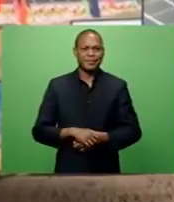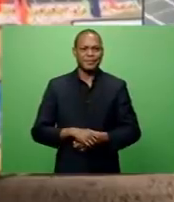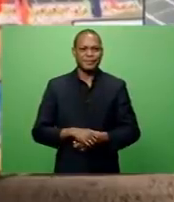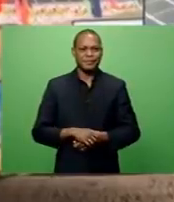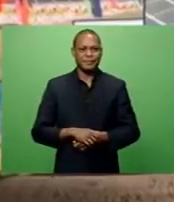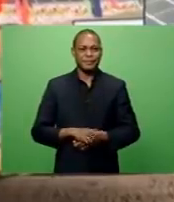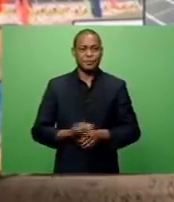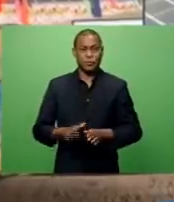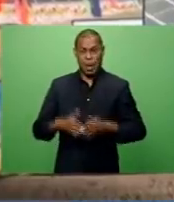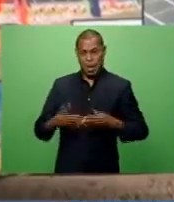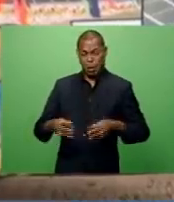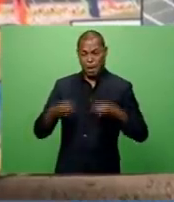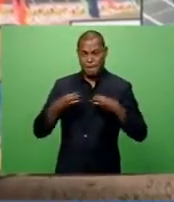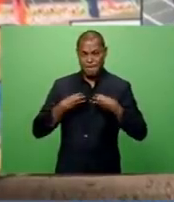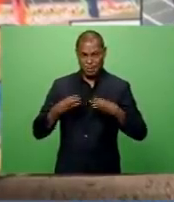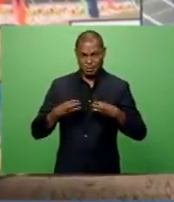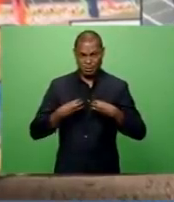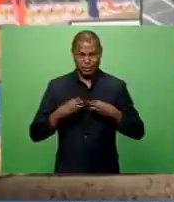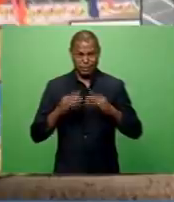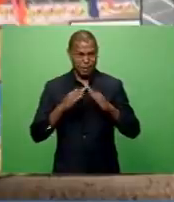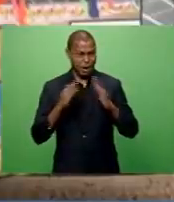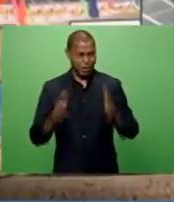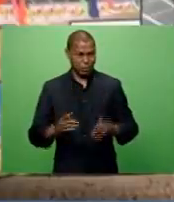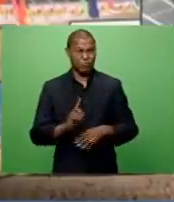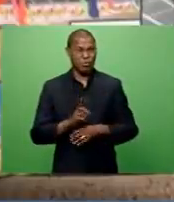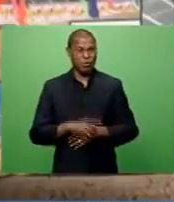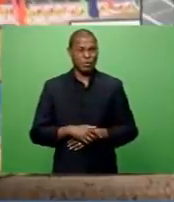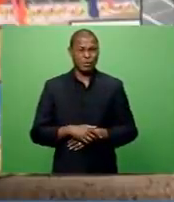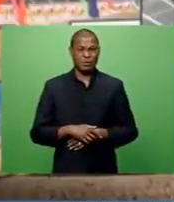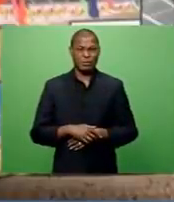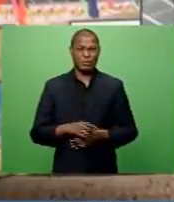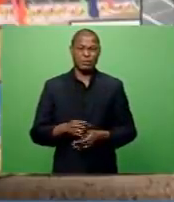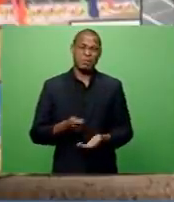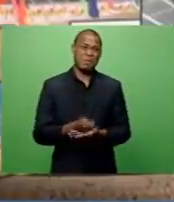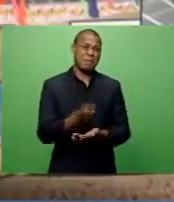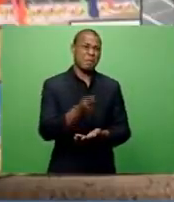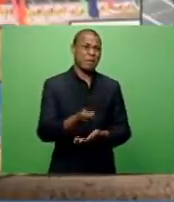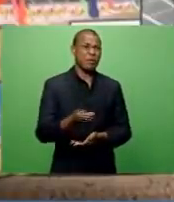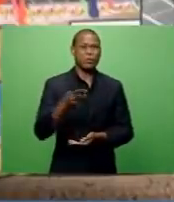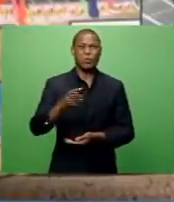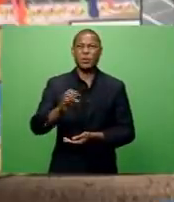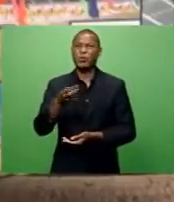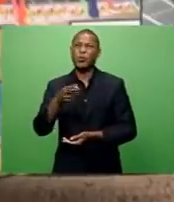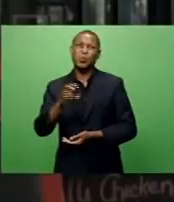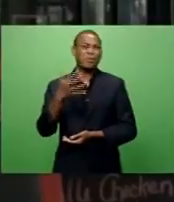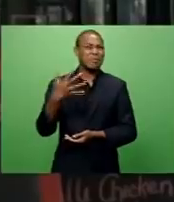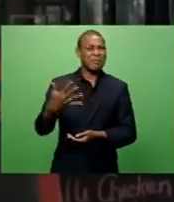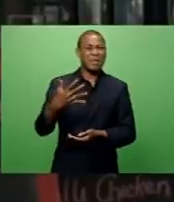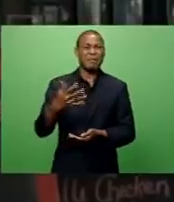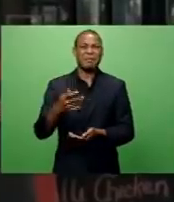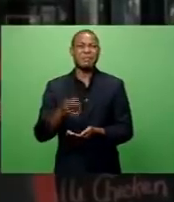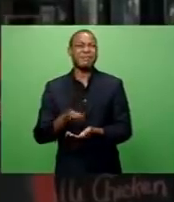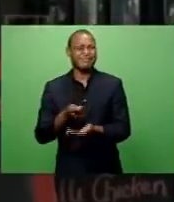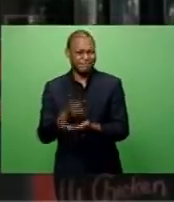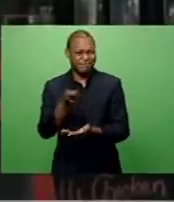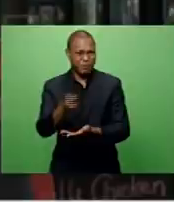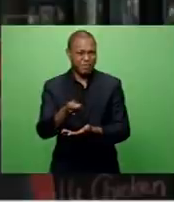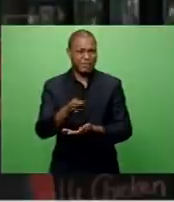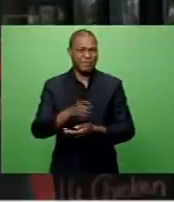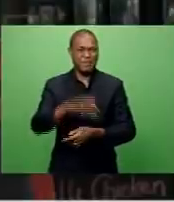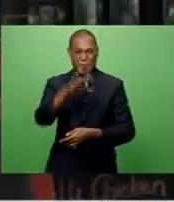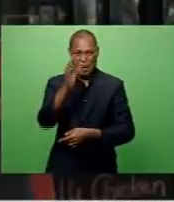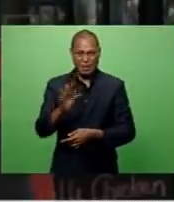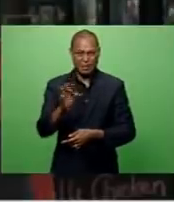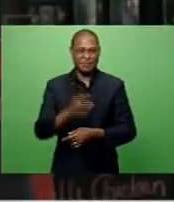the businesses' houses or our tenants are paying somewhere around about 20 to 25% on their rent. And